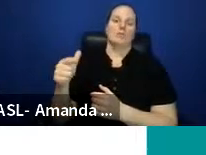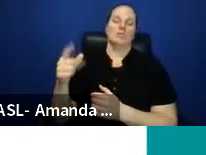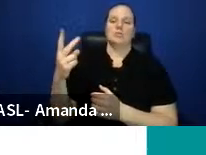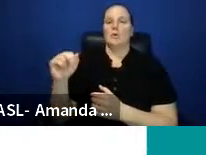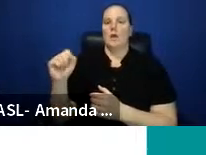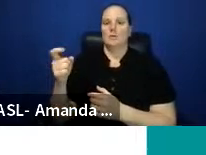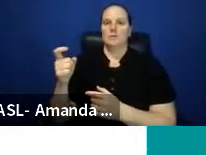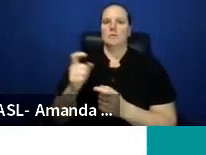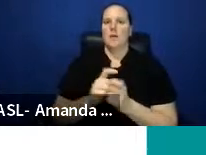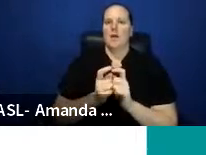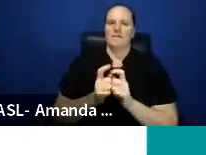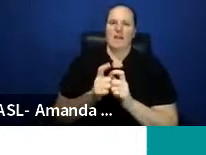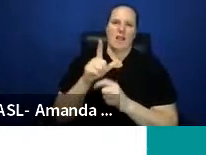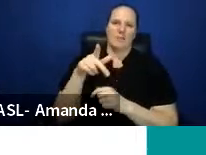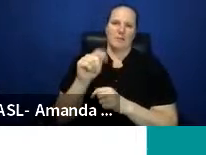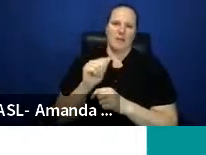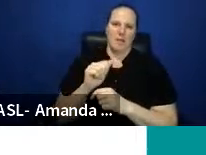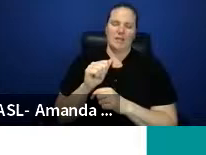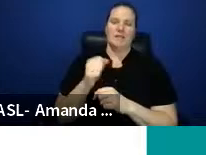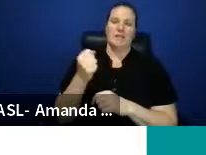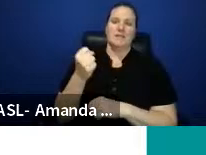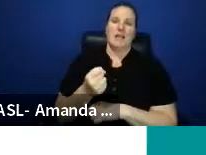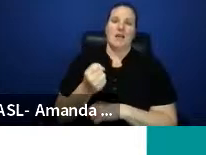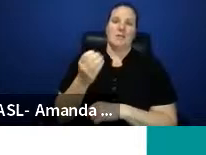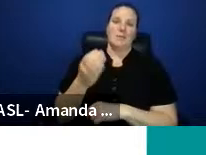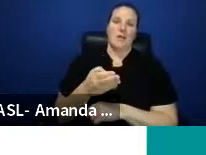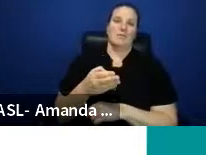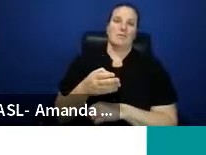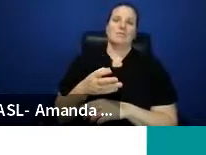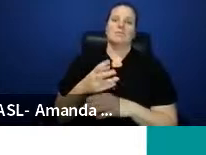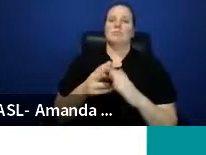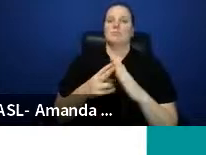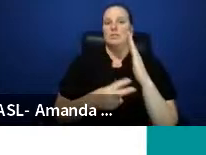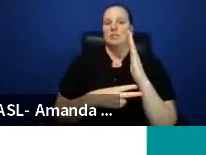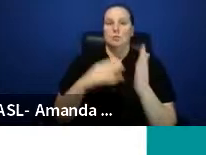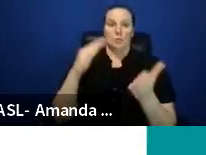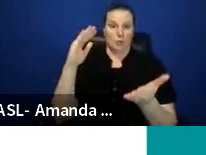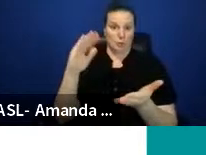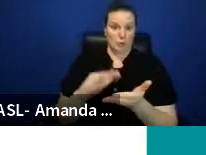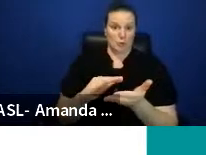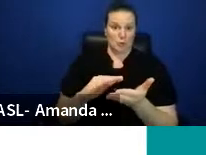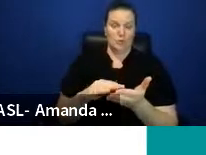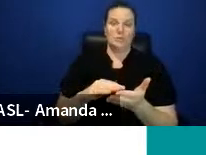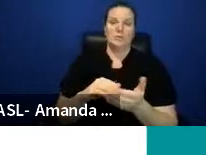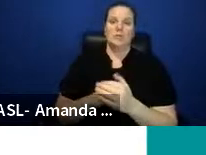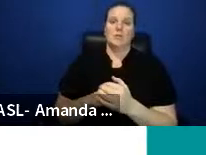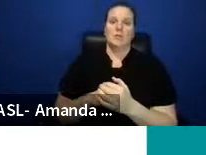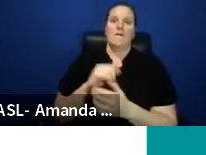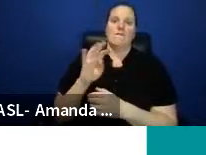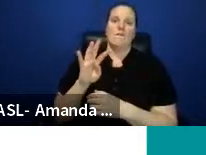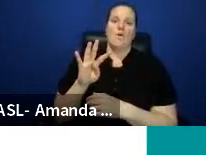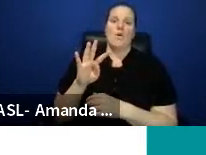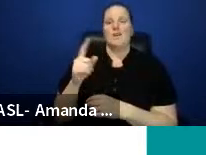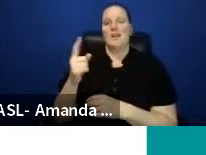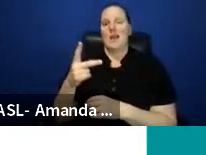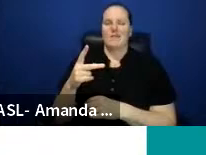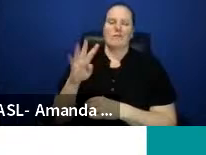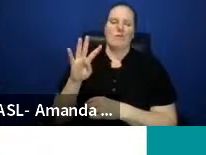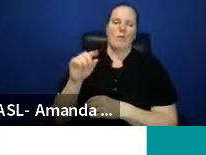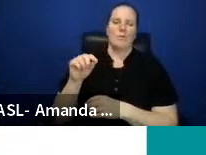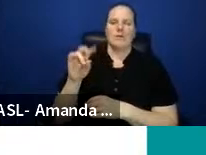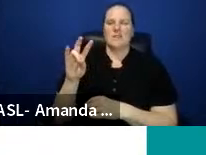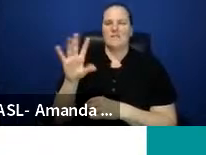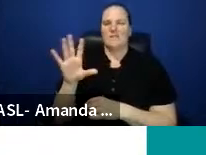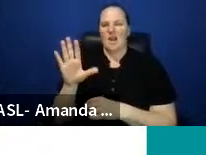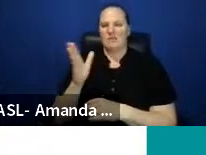the modified LPA. So in the southbound direction, the bottleneck of the Columbia Bridge will be reduced with the modified LPA to about 4.5 to